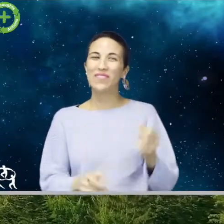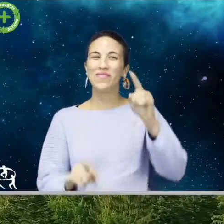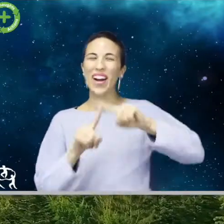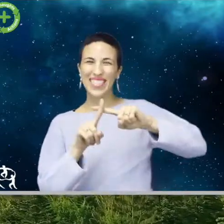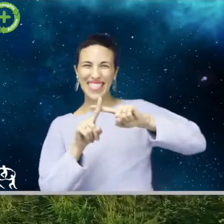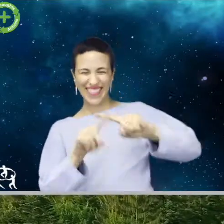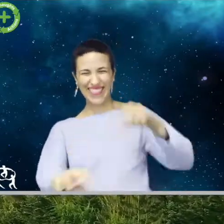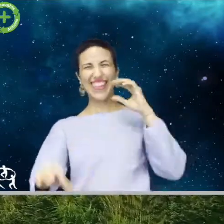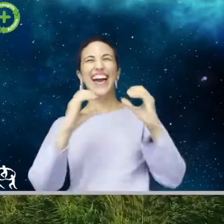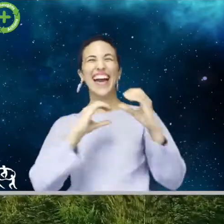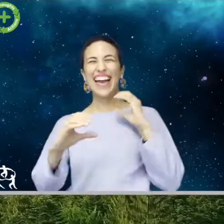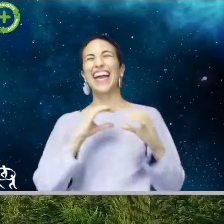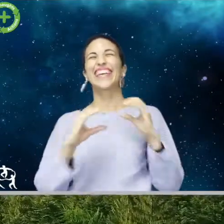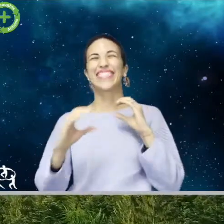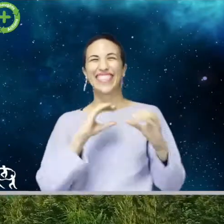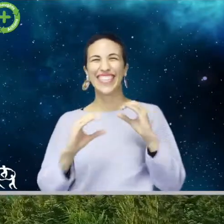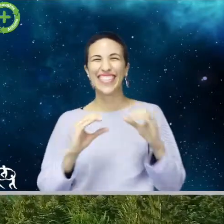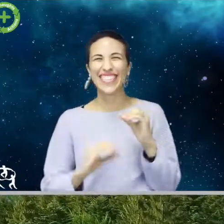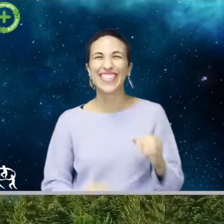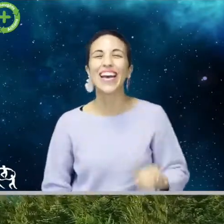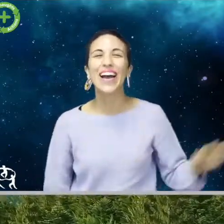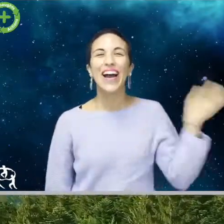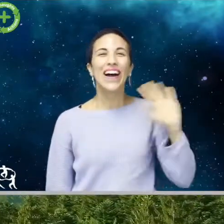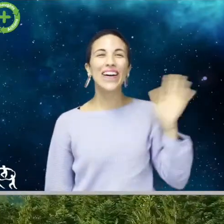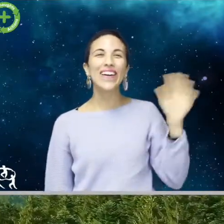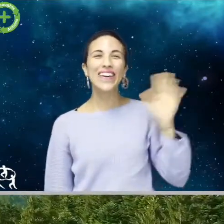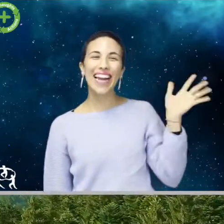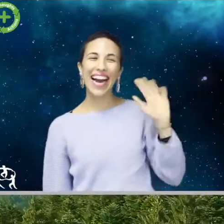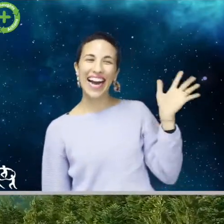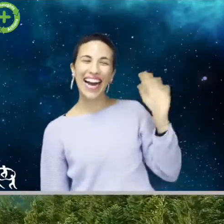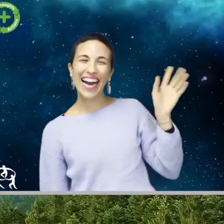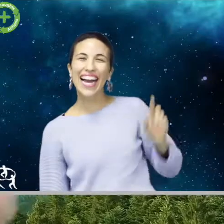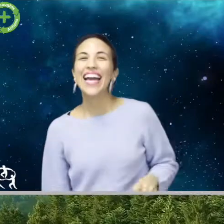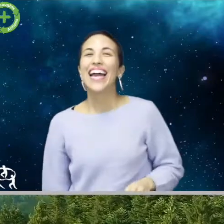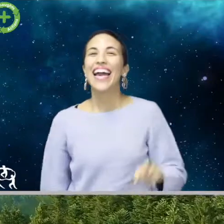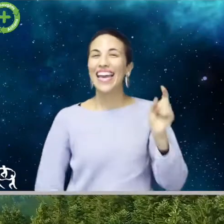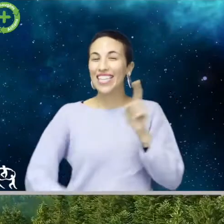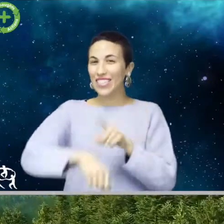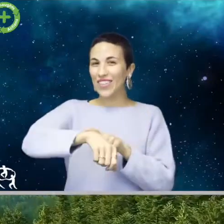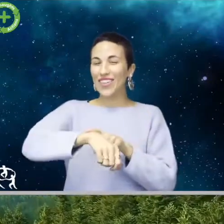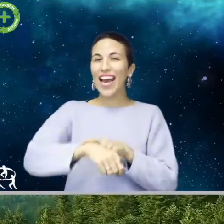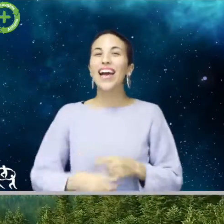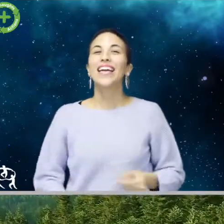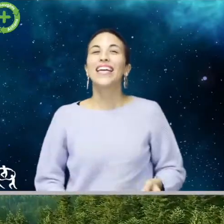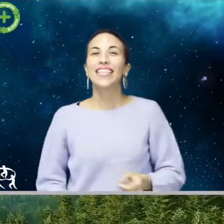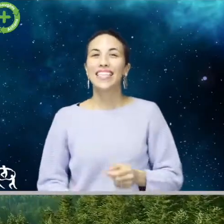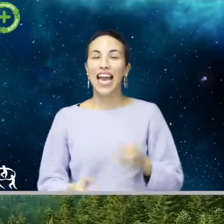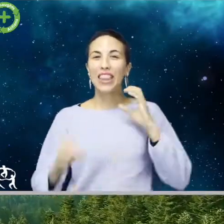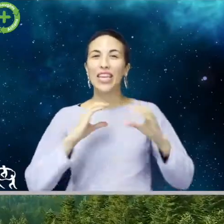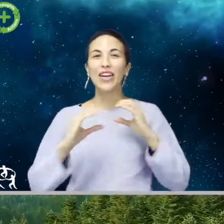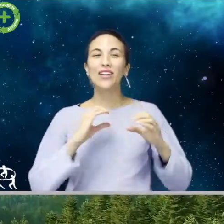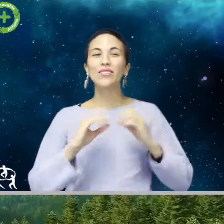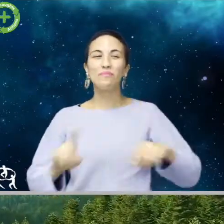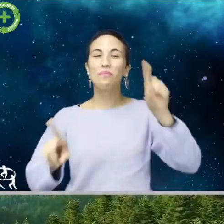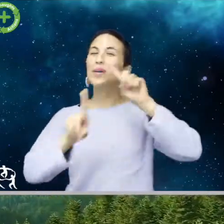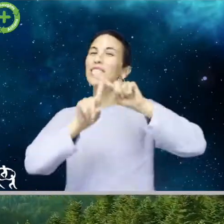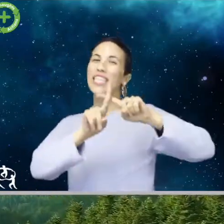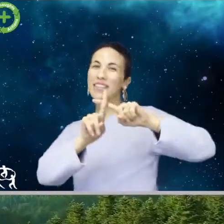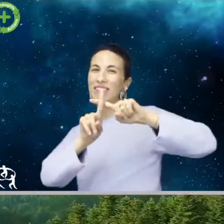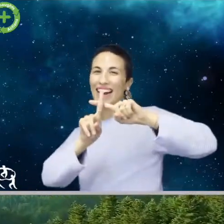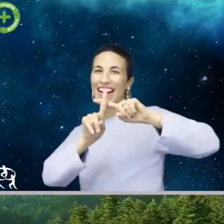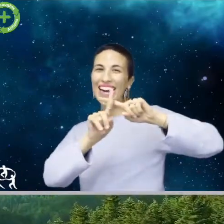Positive Action! Hola! Es una acción